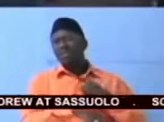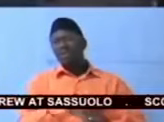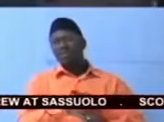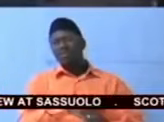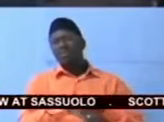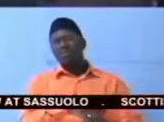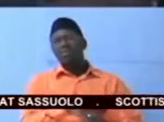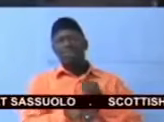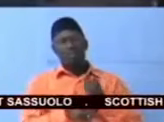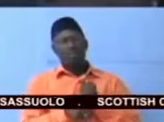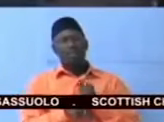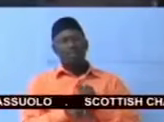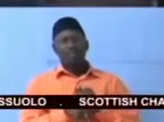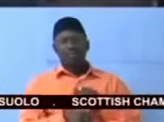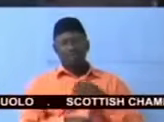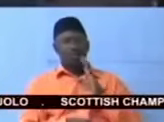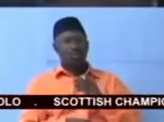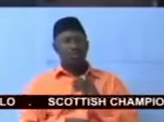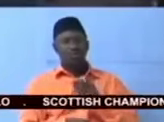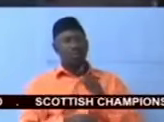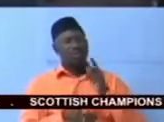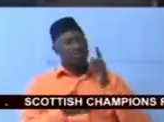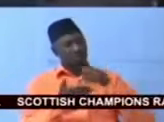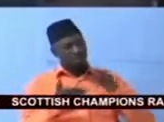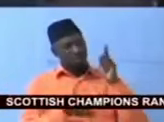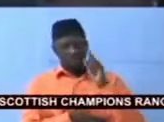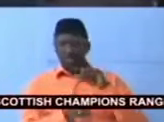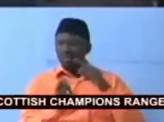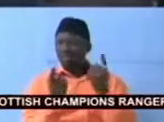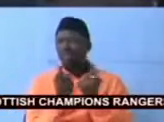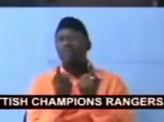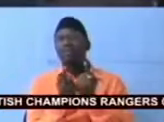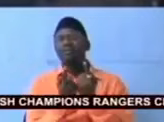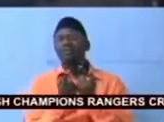just make sure I do the right thing. So I